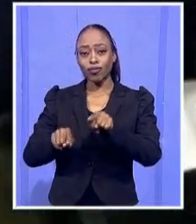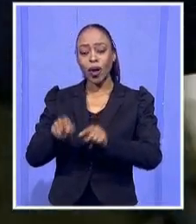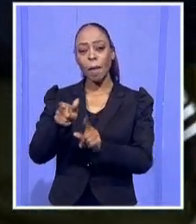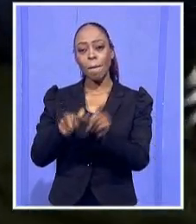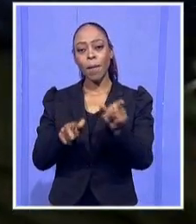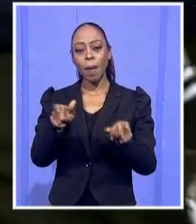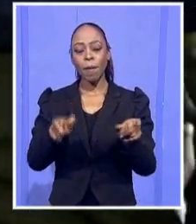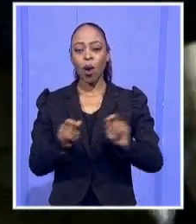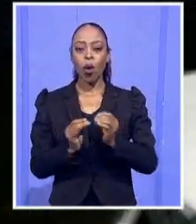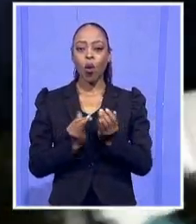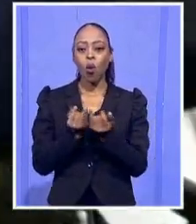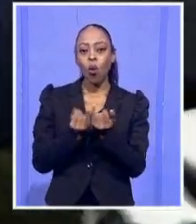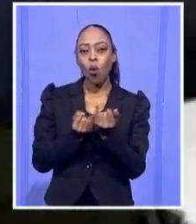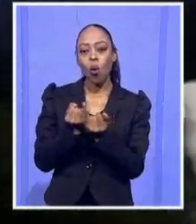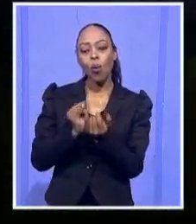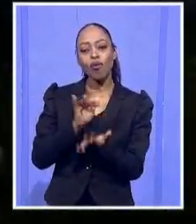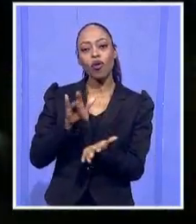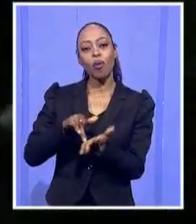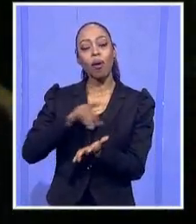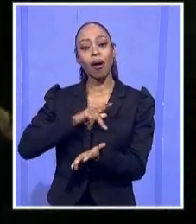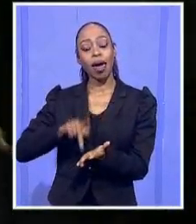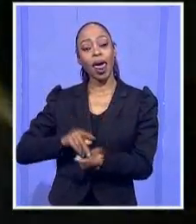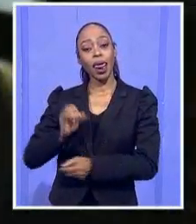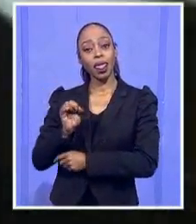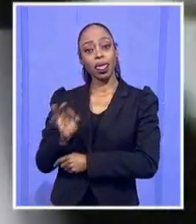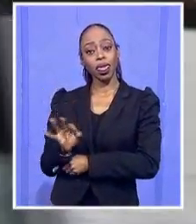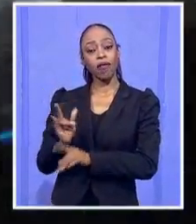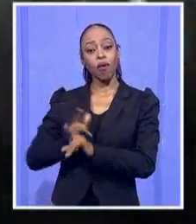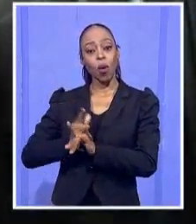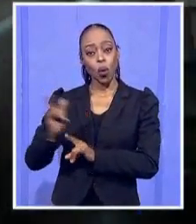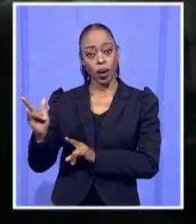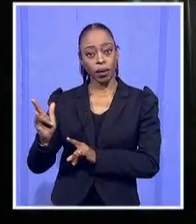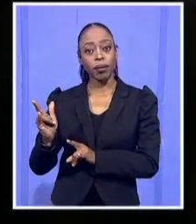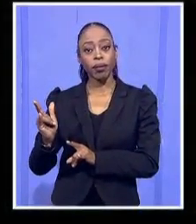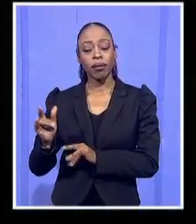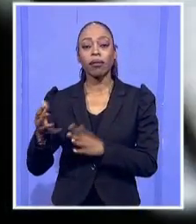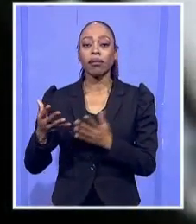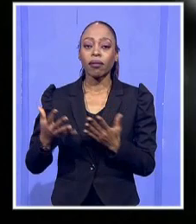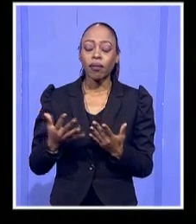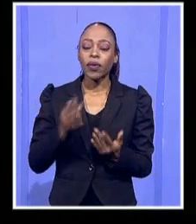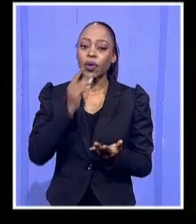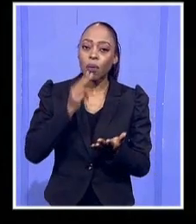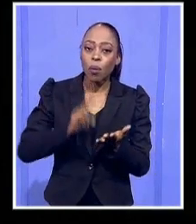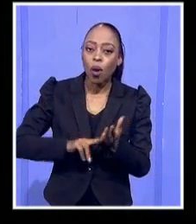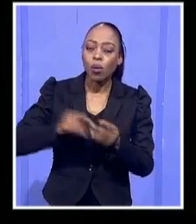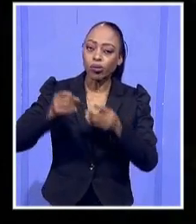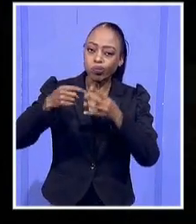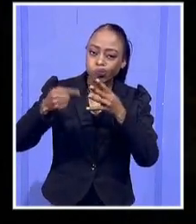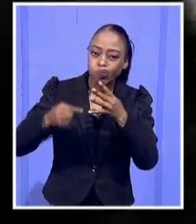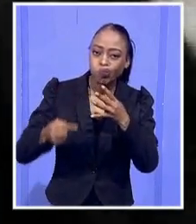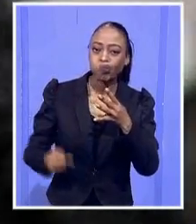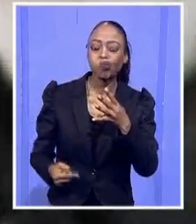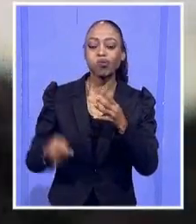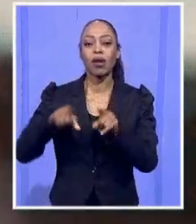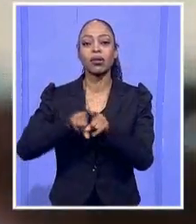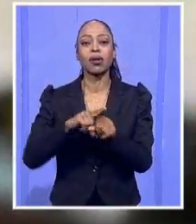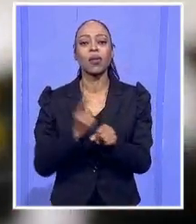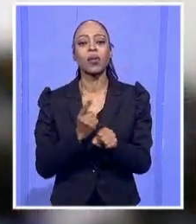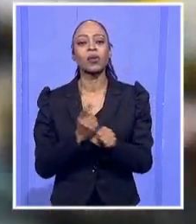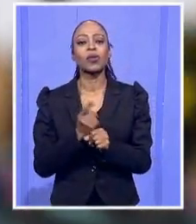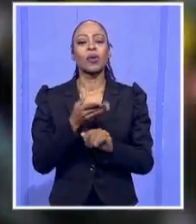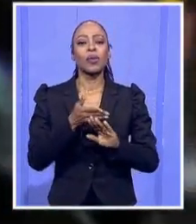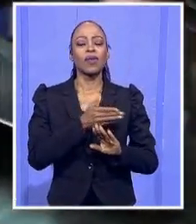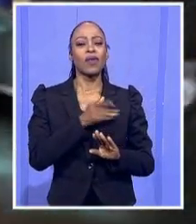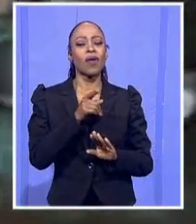table should they win this particular election. And of course, we heard earlier, there was also